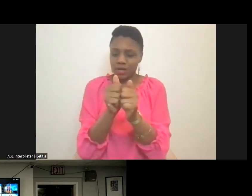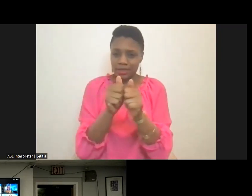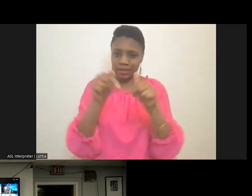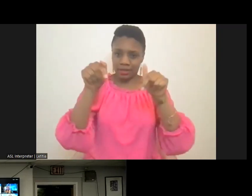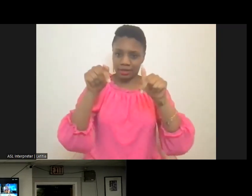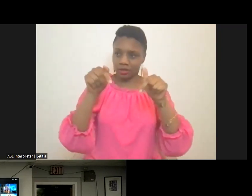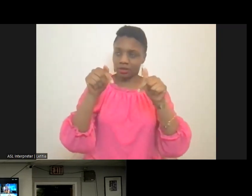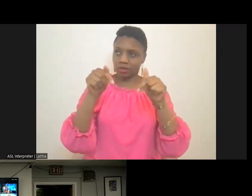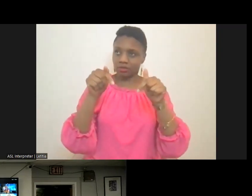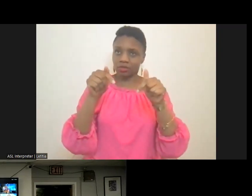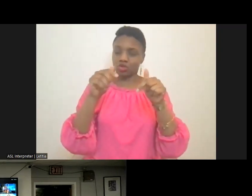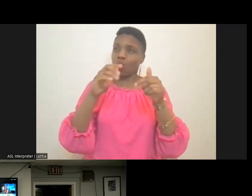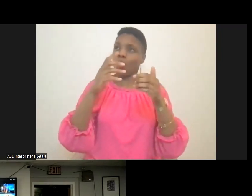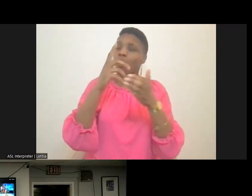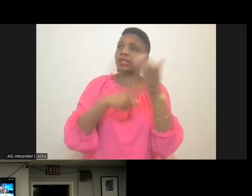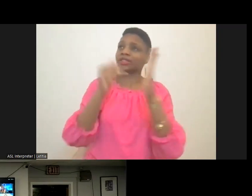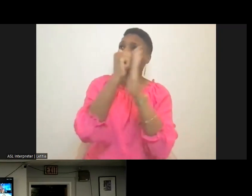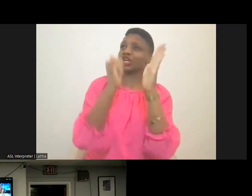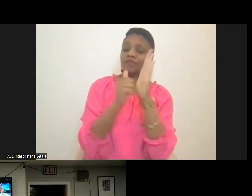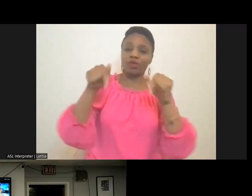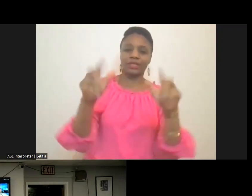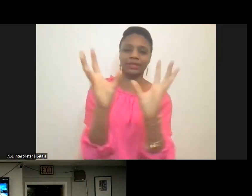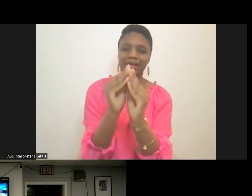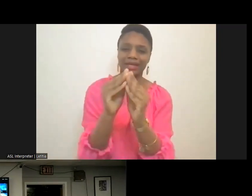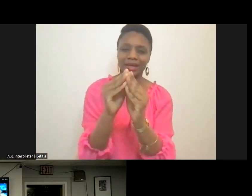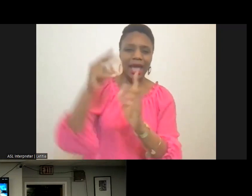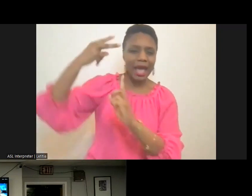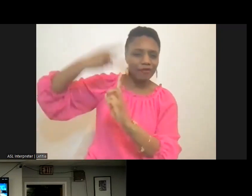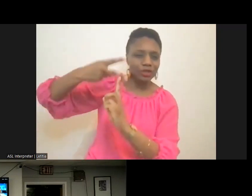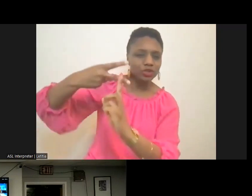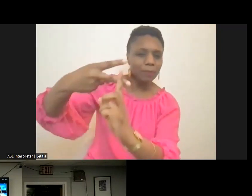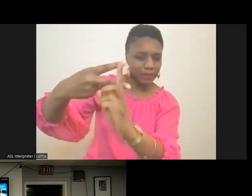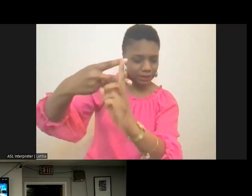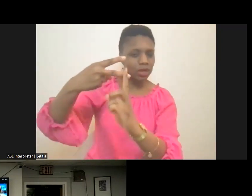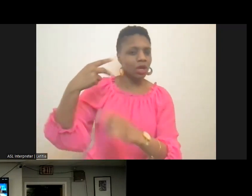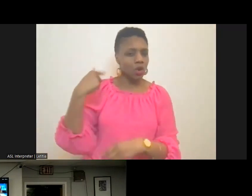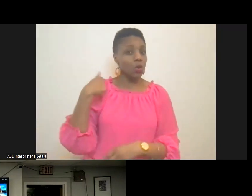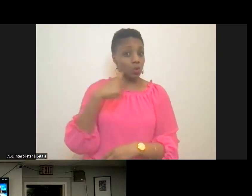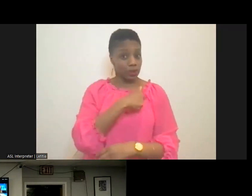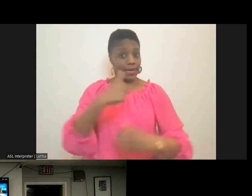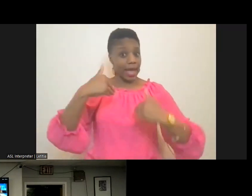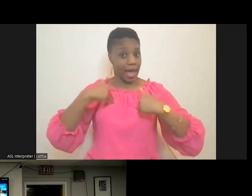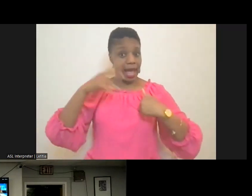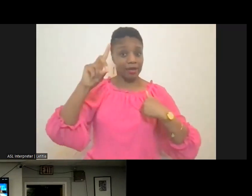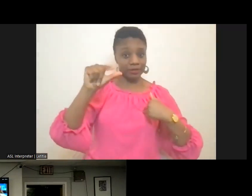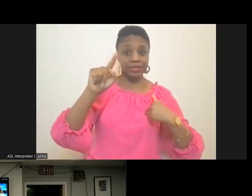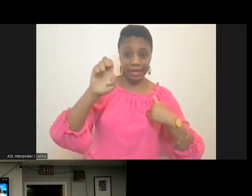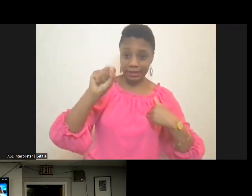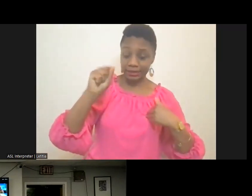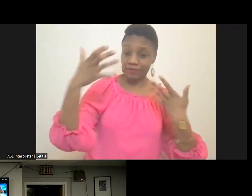months. We have the schedule set up now for the rest of the year of